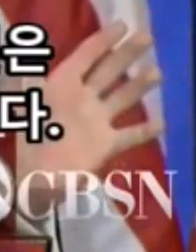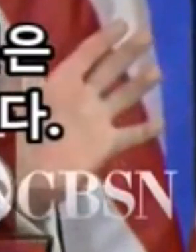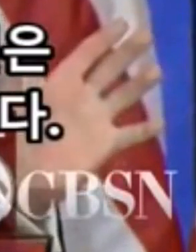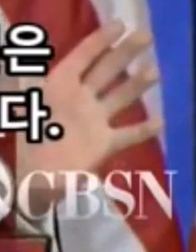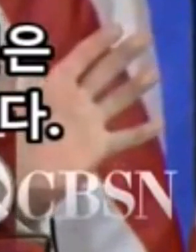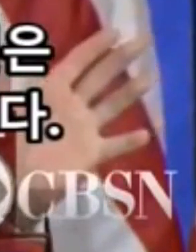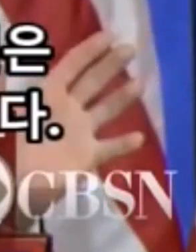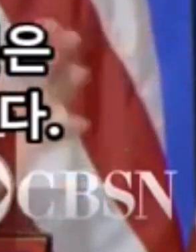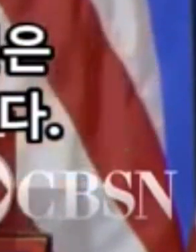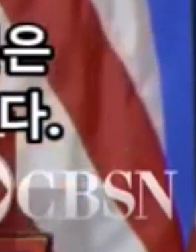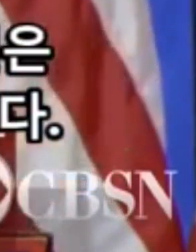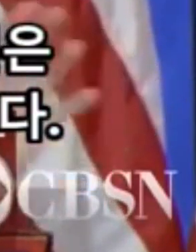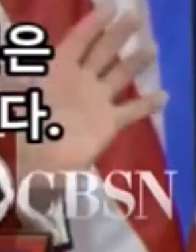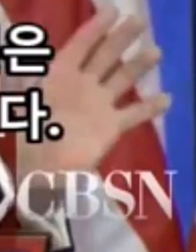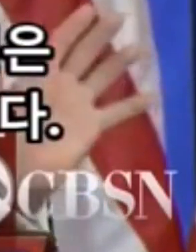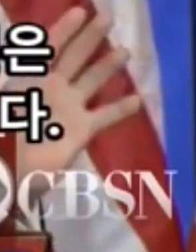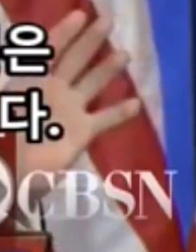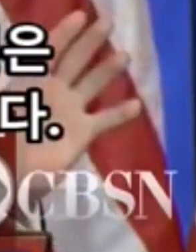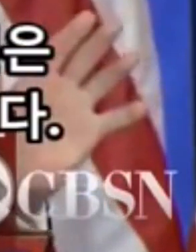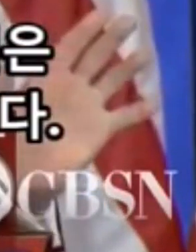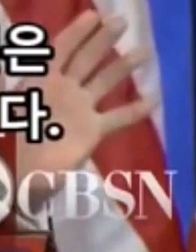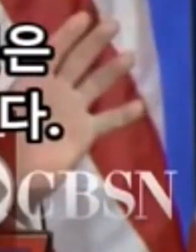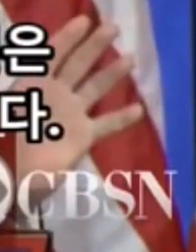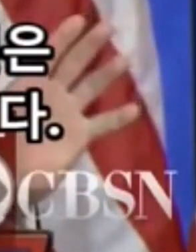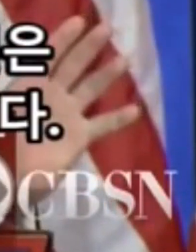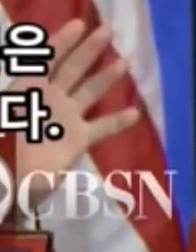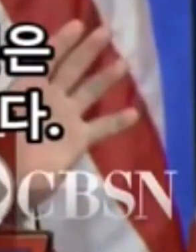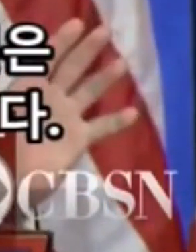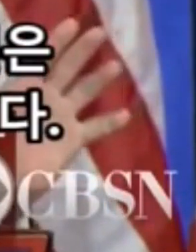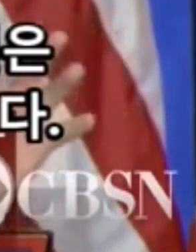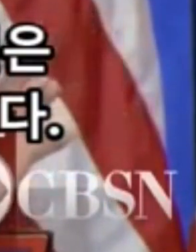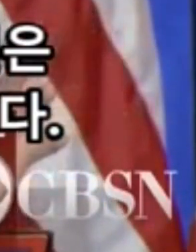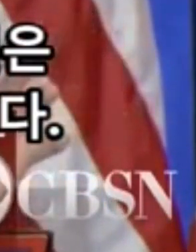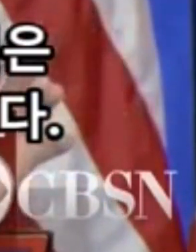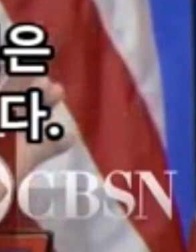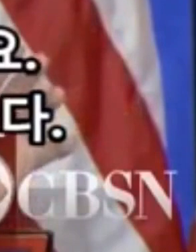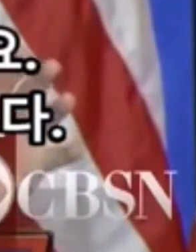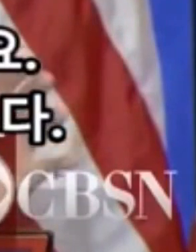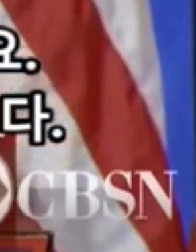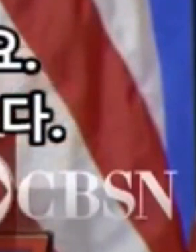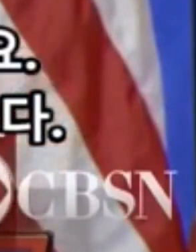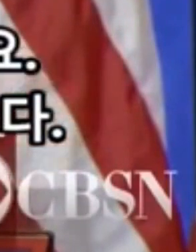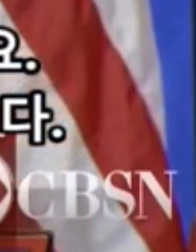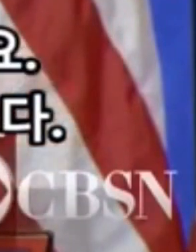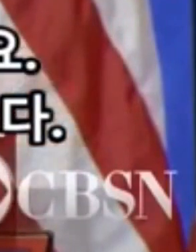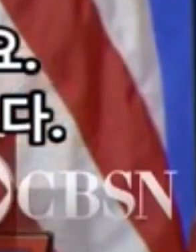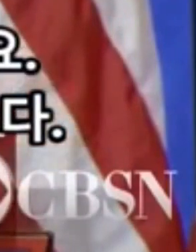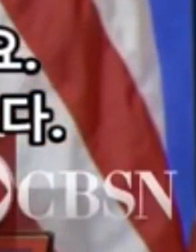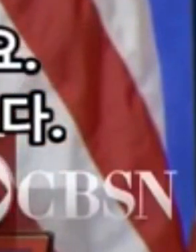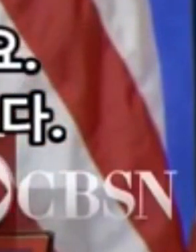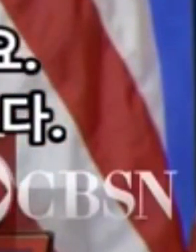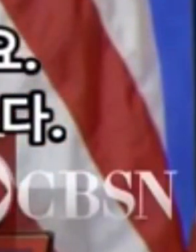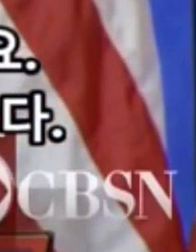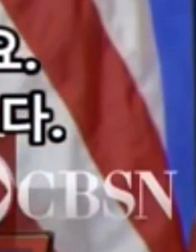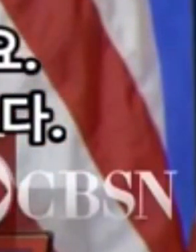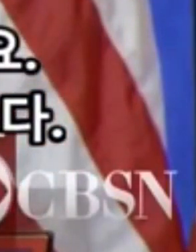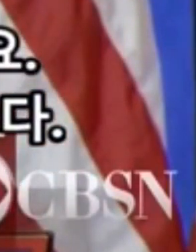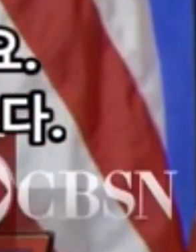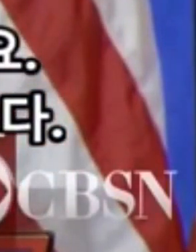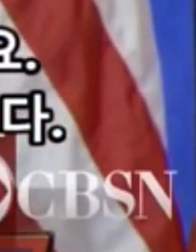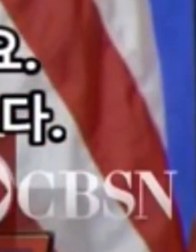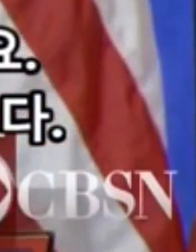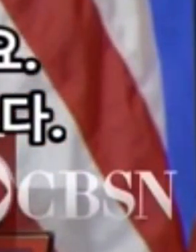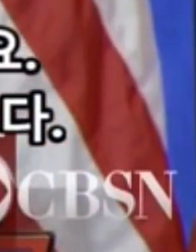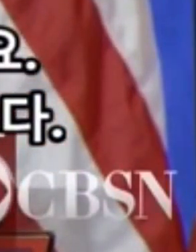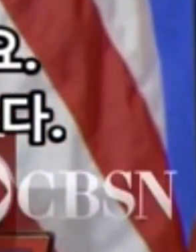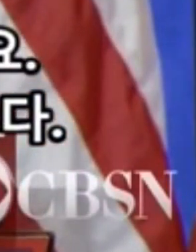firm. It was just reported that it wasn't this Michael Cohen they were talking about. So all night long, it's Michael Cohen. I said, I want to see your